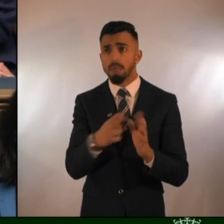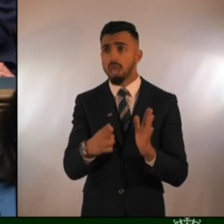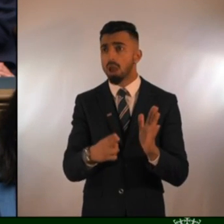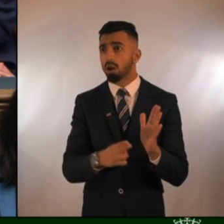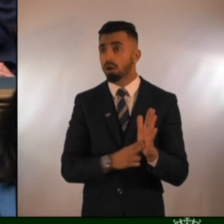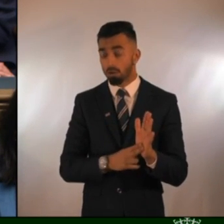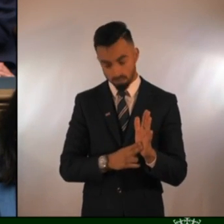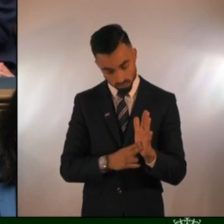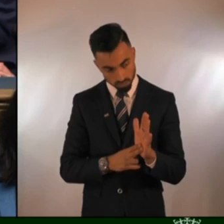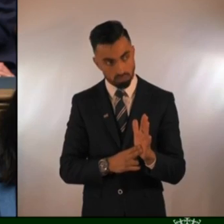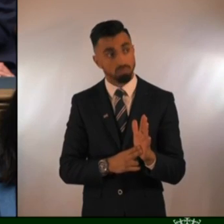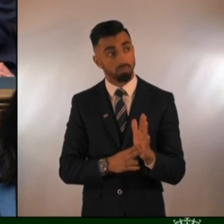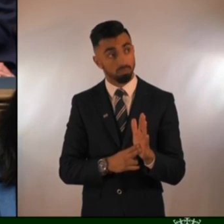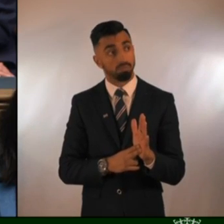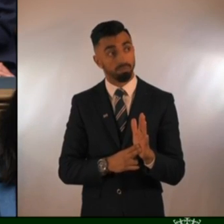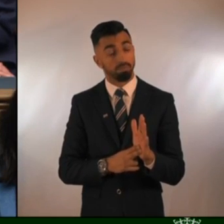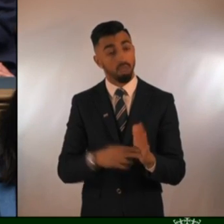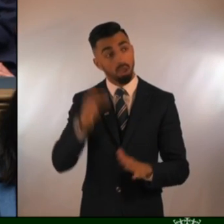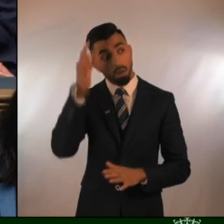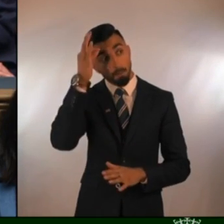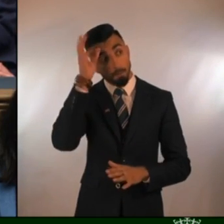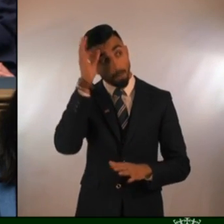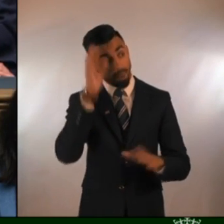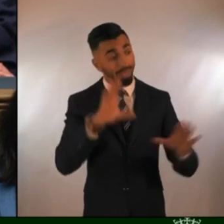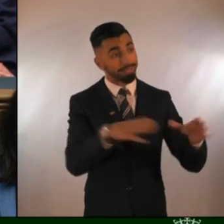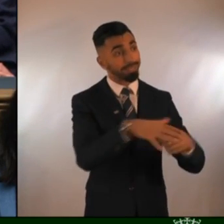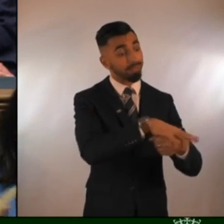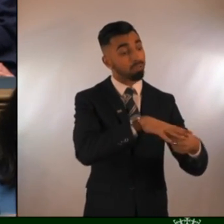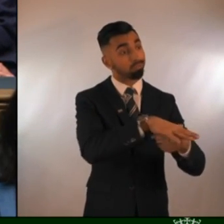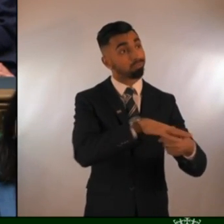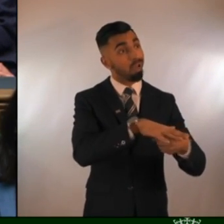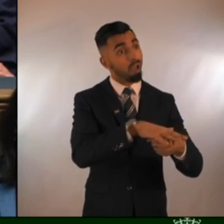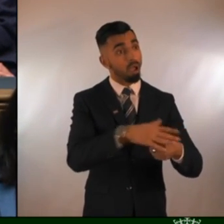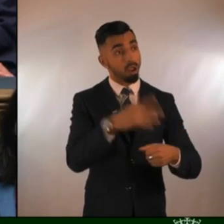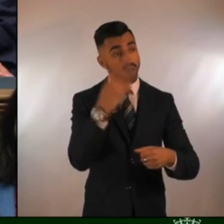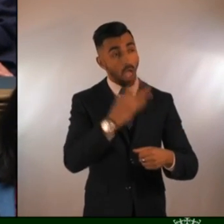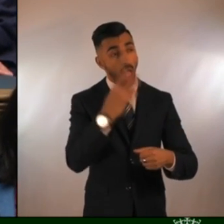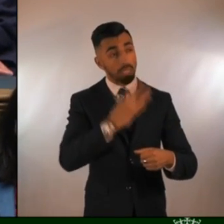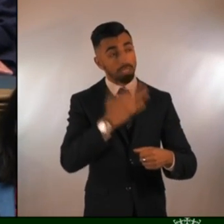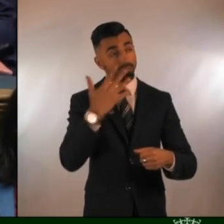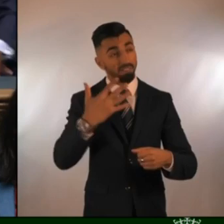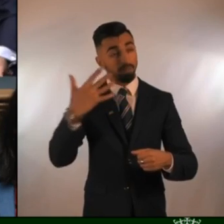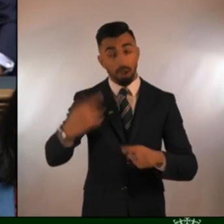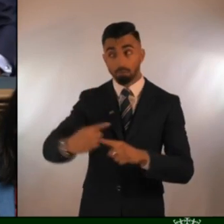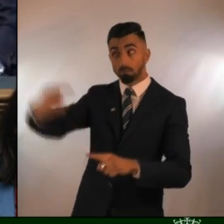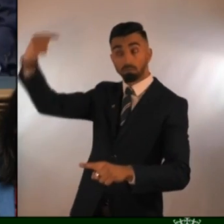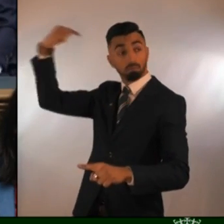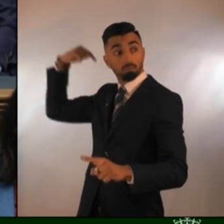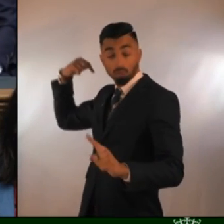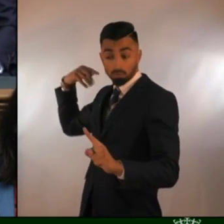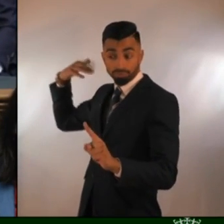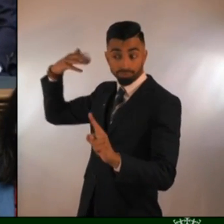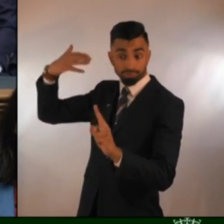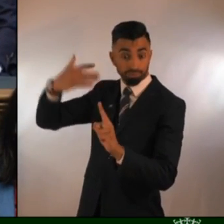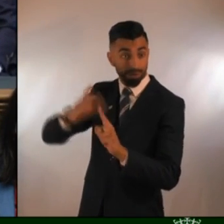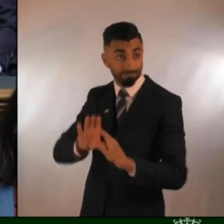investment will, in real terms, be the highest it's been since 1955. Take the average amount we've invested over